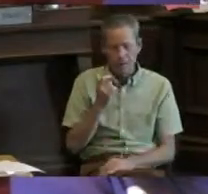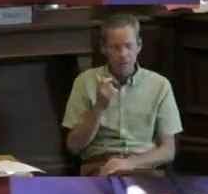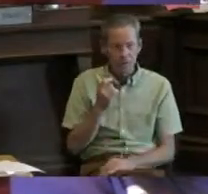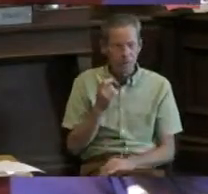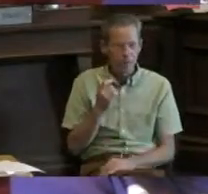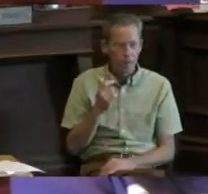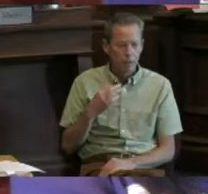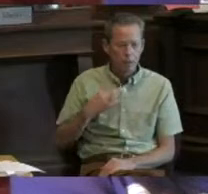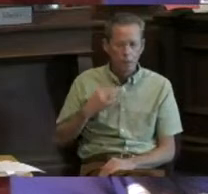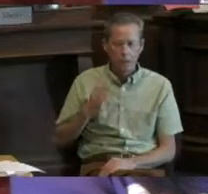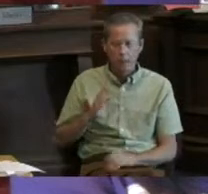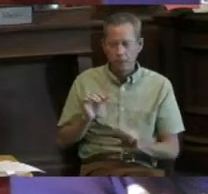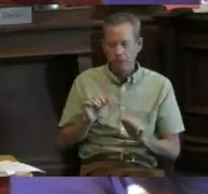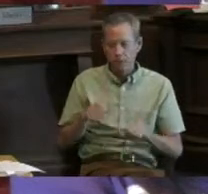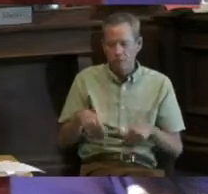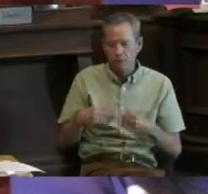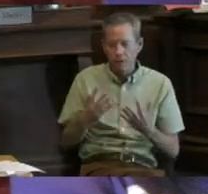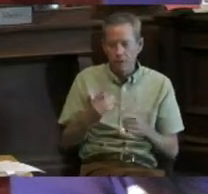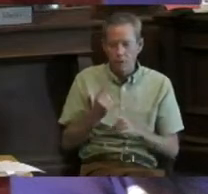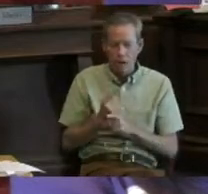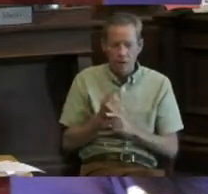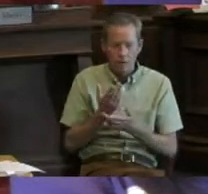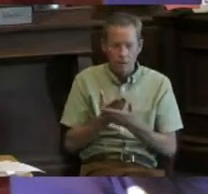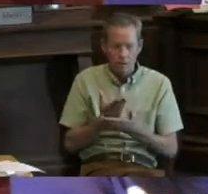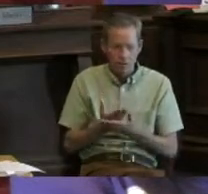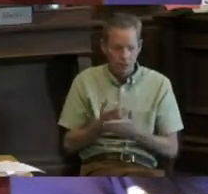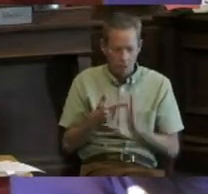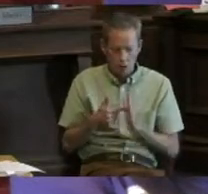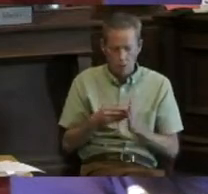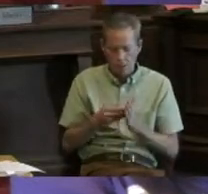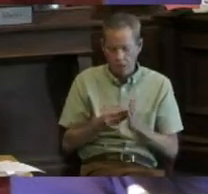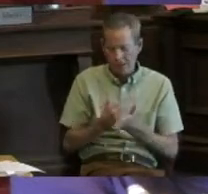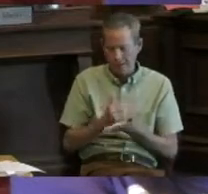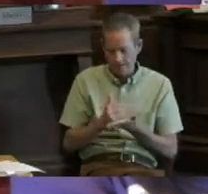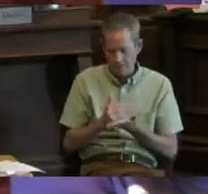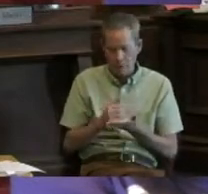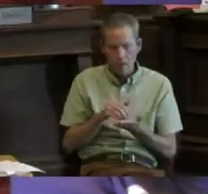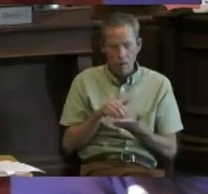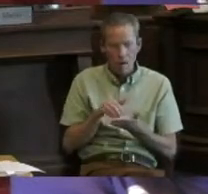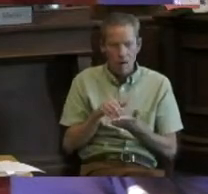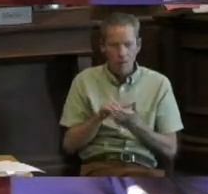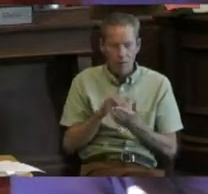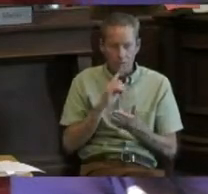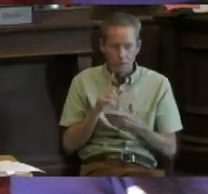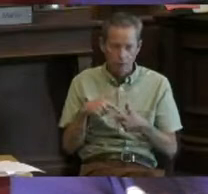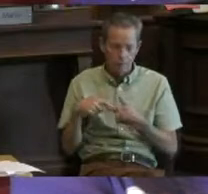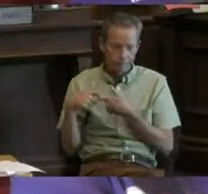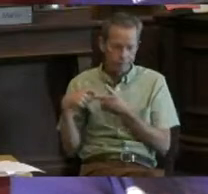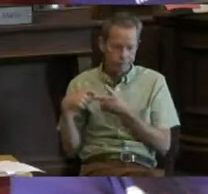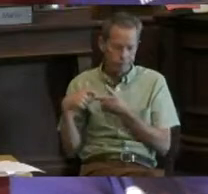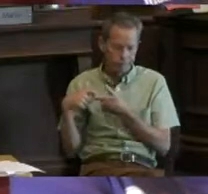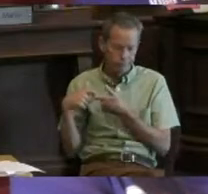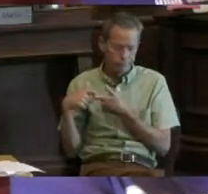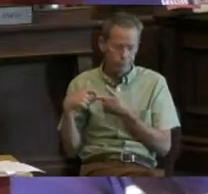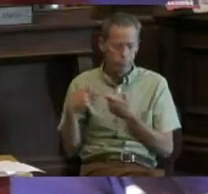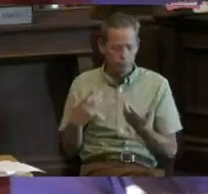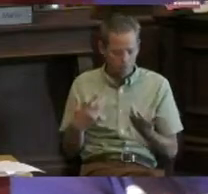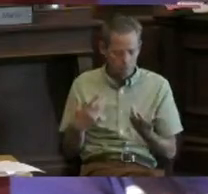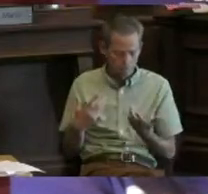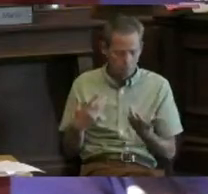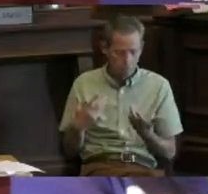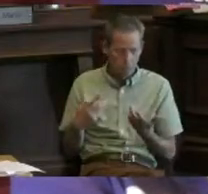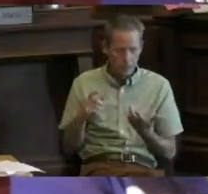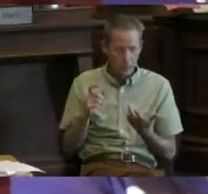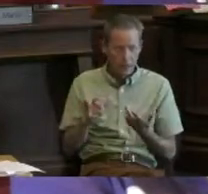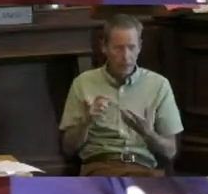the applicant's ability to provide the right documentation showing their income. A lot of times that's really the holdup, that they have to,